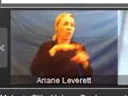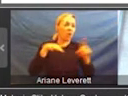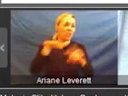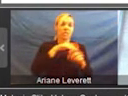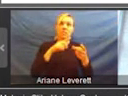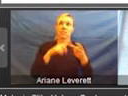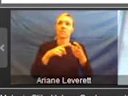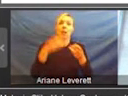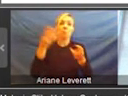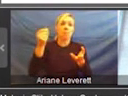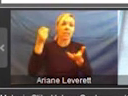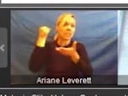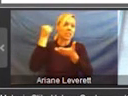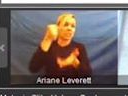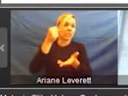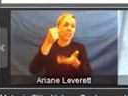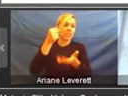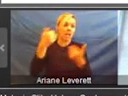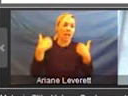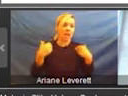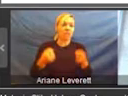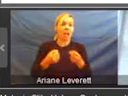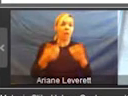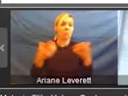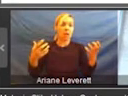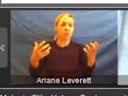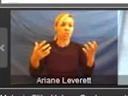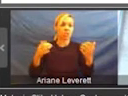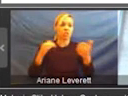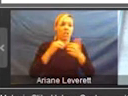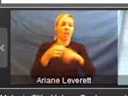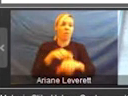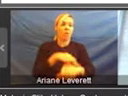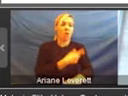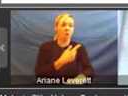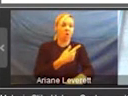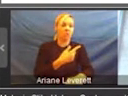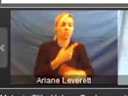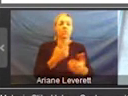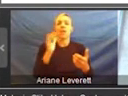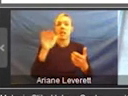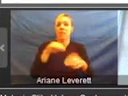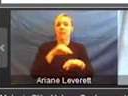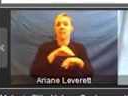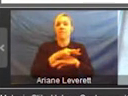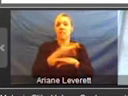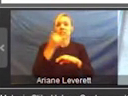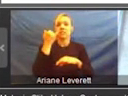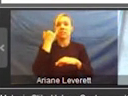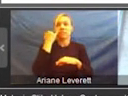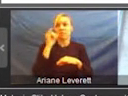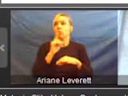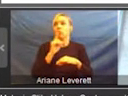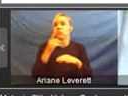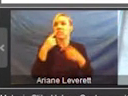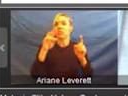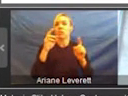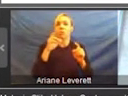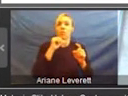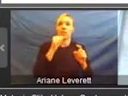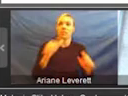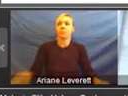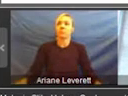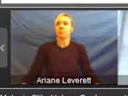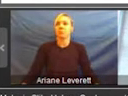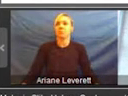usually defines what is done. We have mentioned also a couple of such projects in the brief.